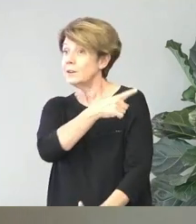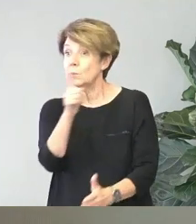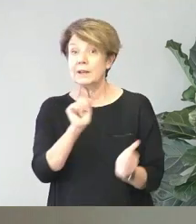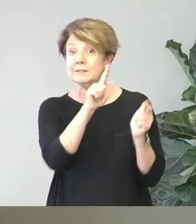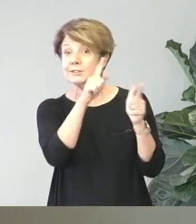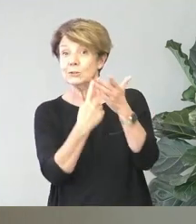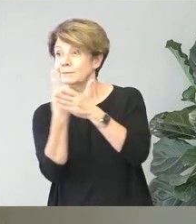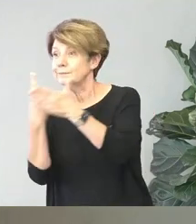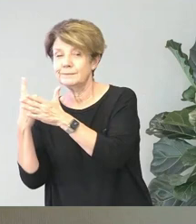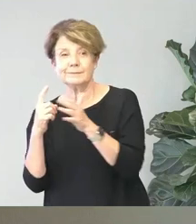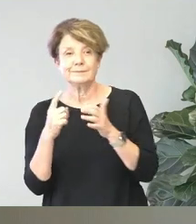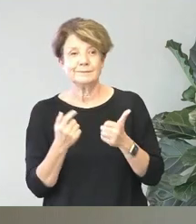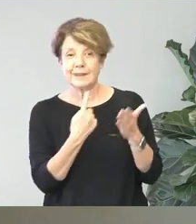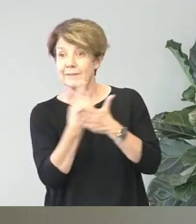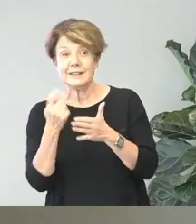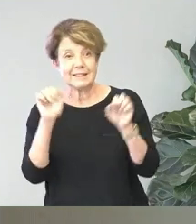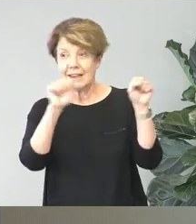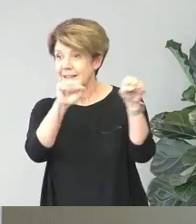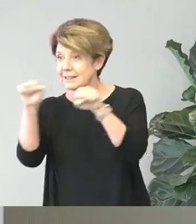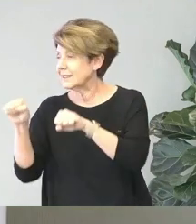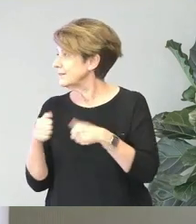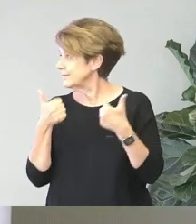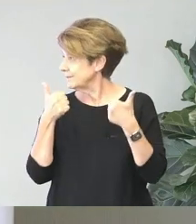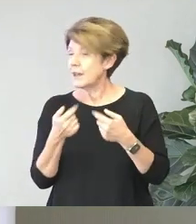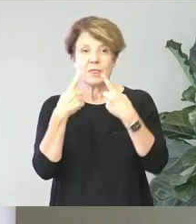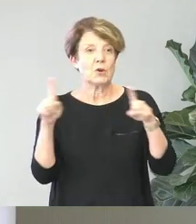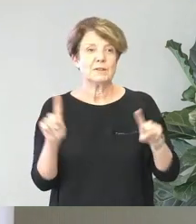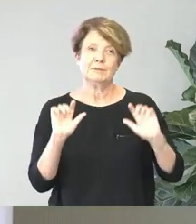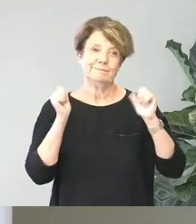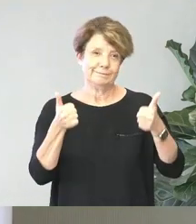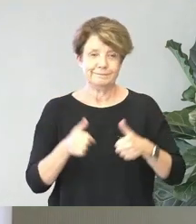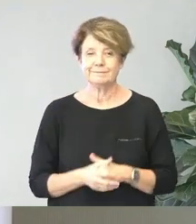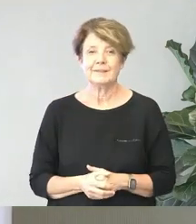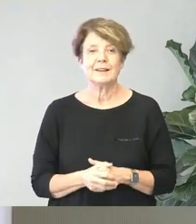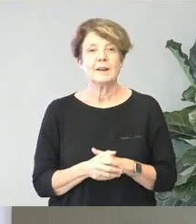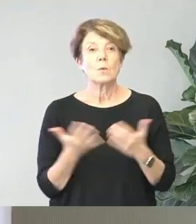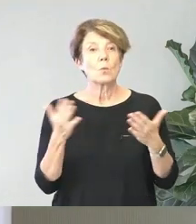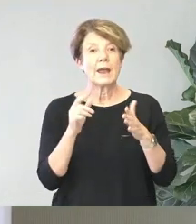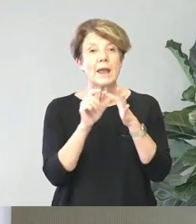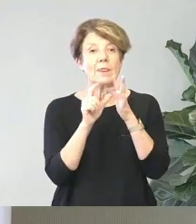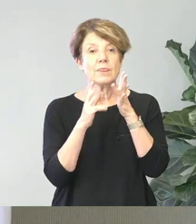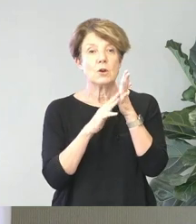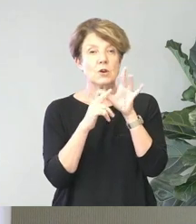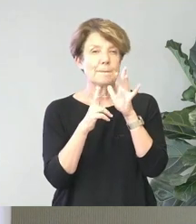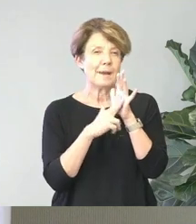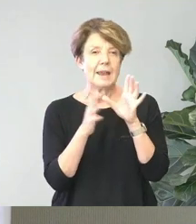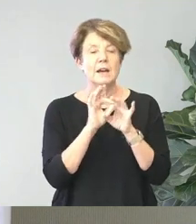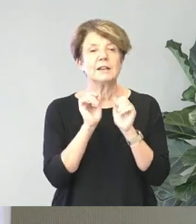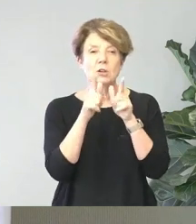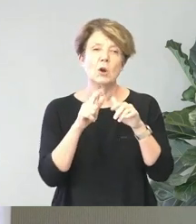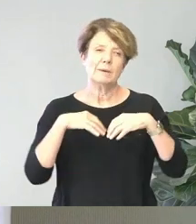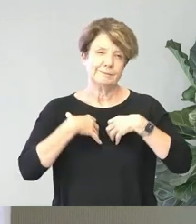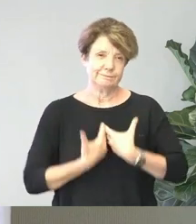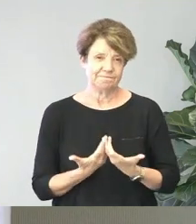events? Yes, yes. The concert was great in the Domain. Not that I didn't go to the last one, I was quite tired,